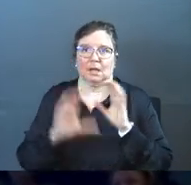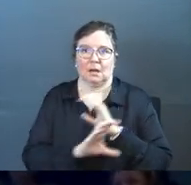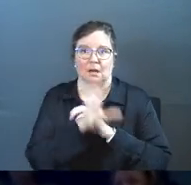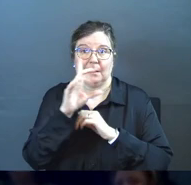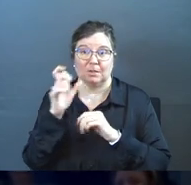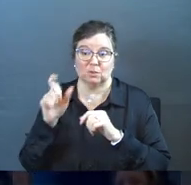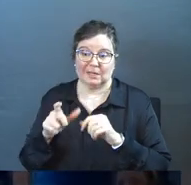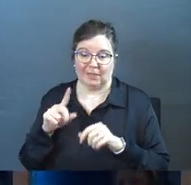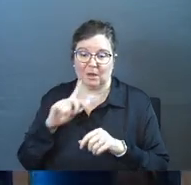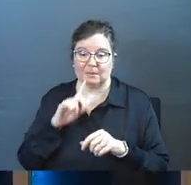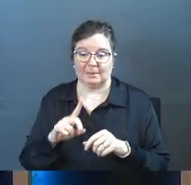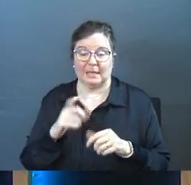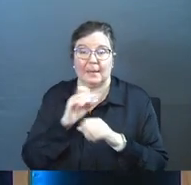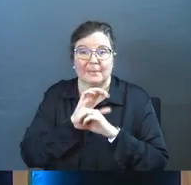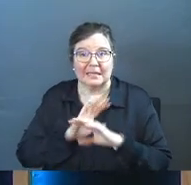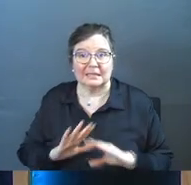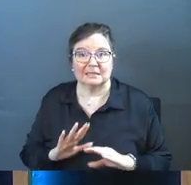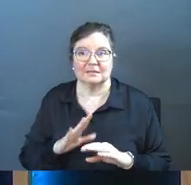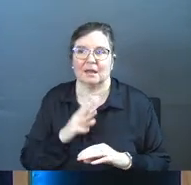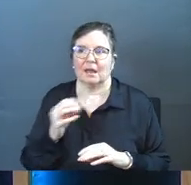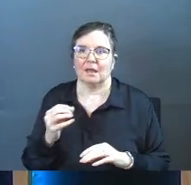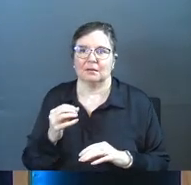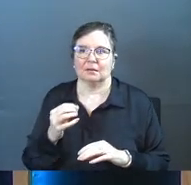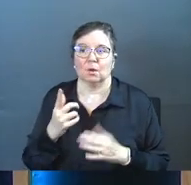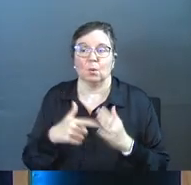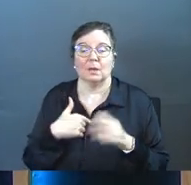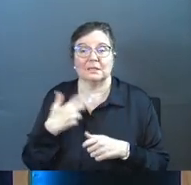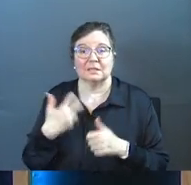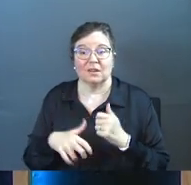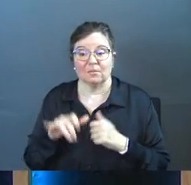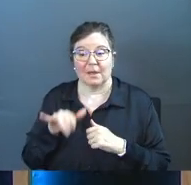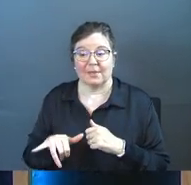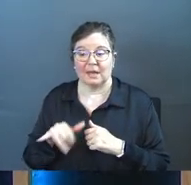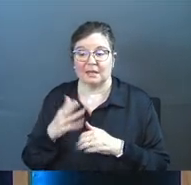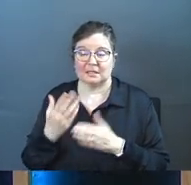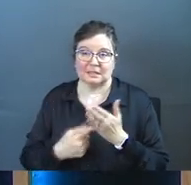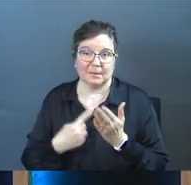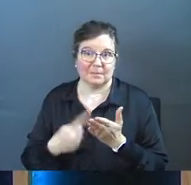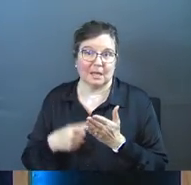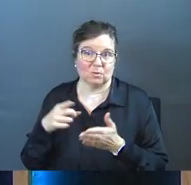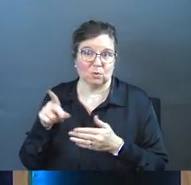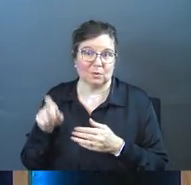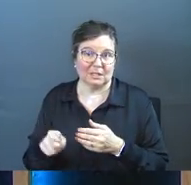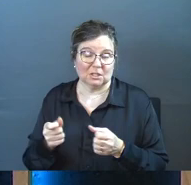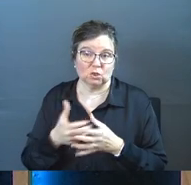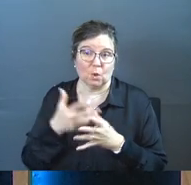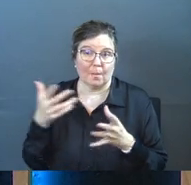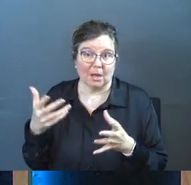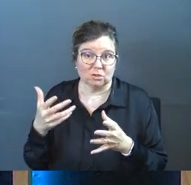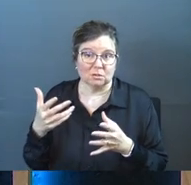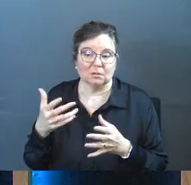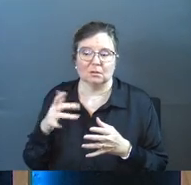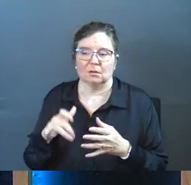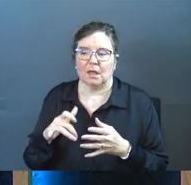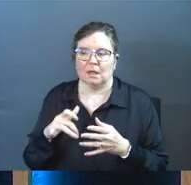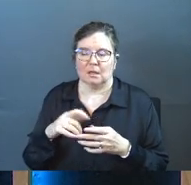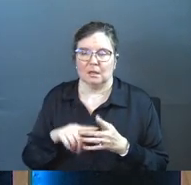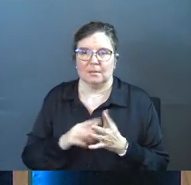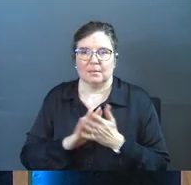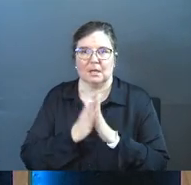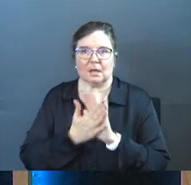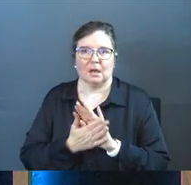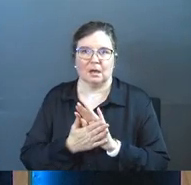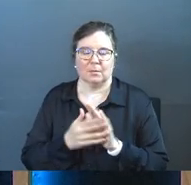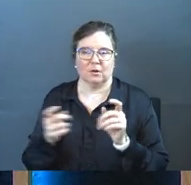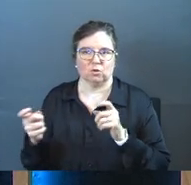you need there to be peace. And what's tough about that is sometimes you need it so much that it starts to become a